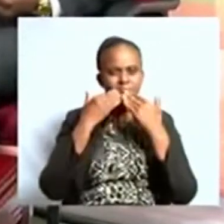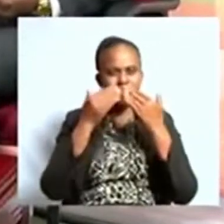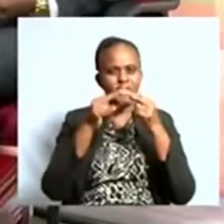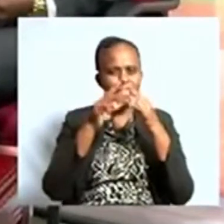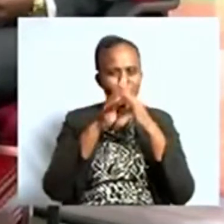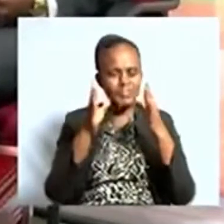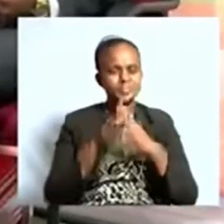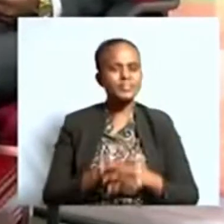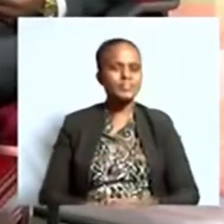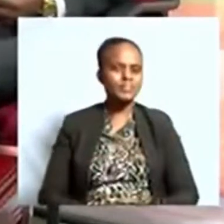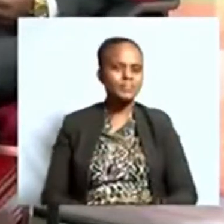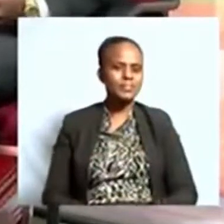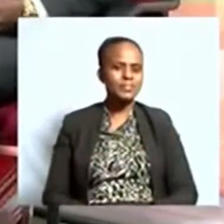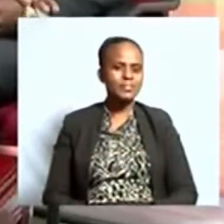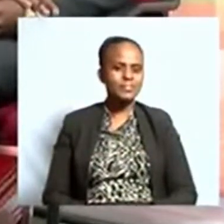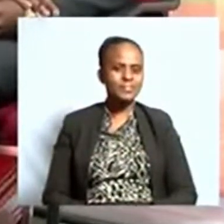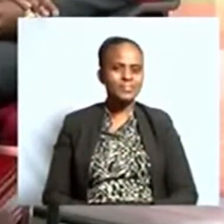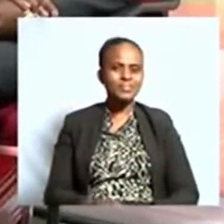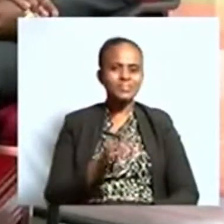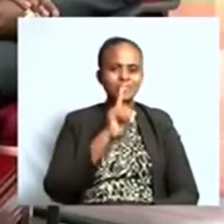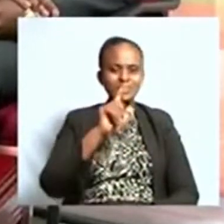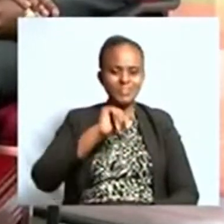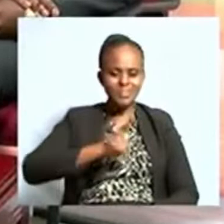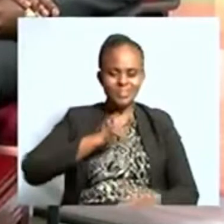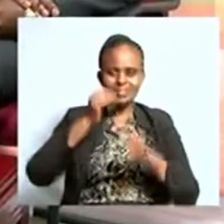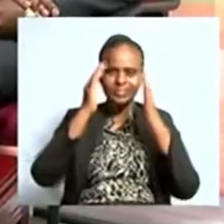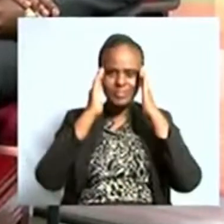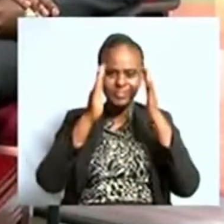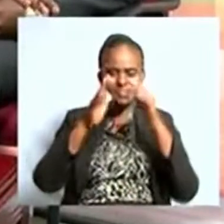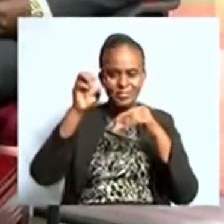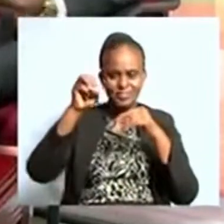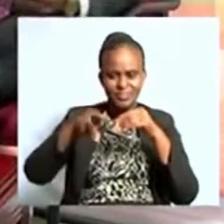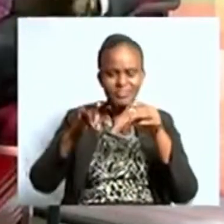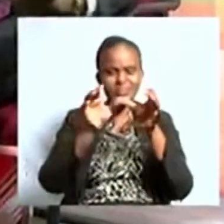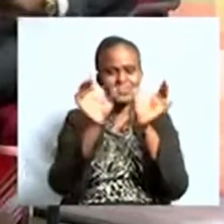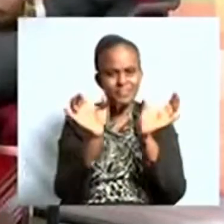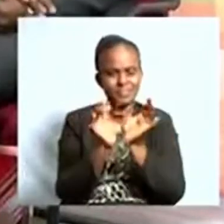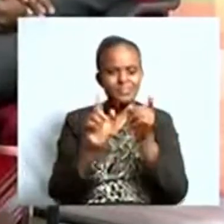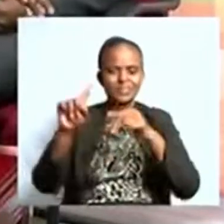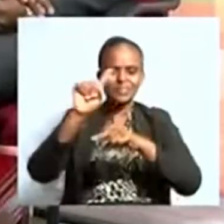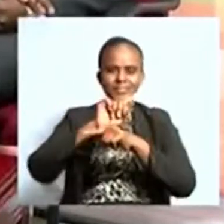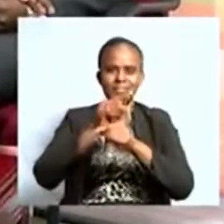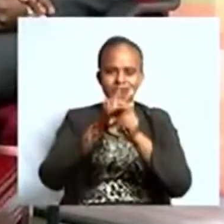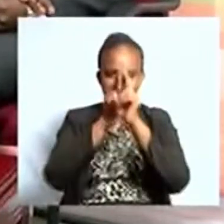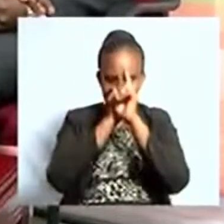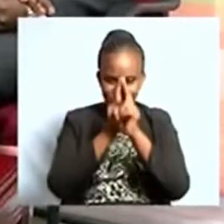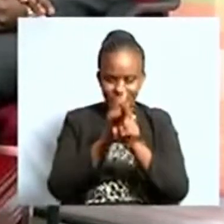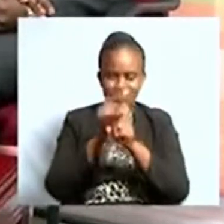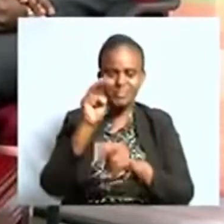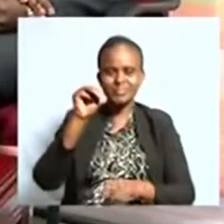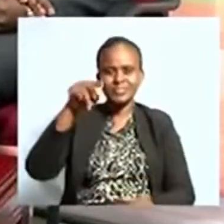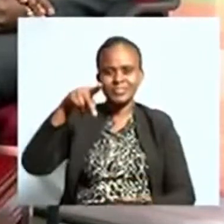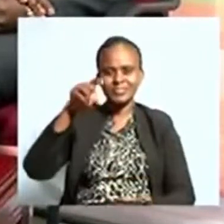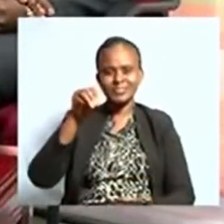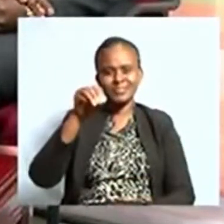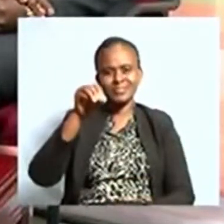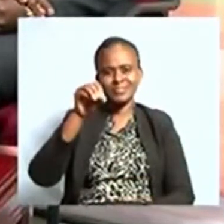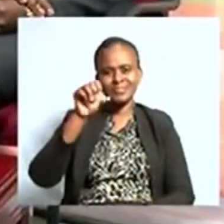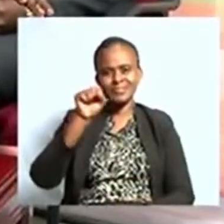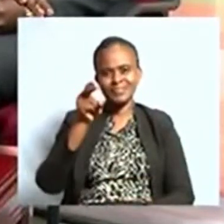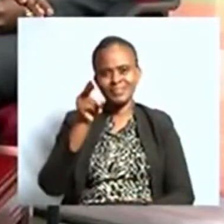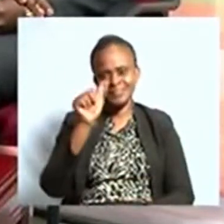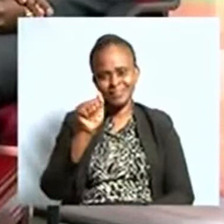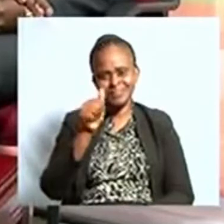so much. I'm sure we are concentrating on Munari constituency. Today, Honorable Mposha is not wearing a jacket of a